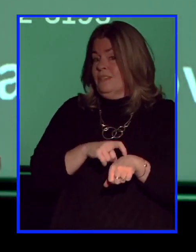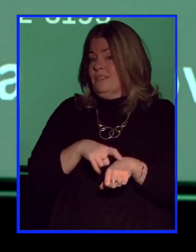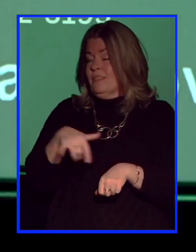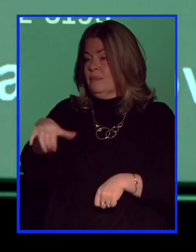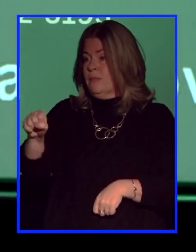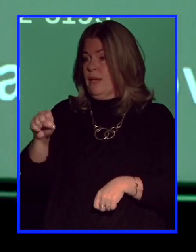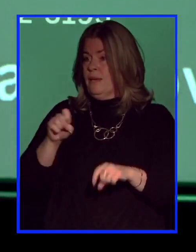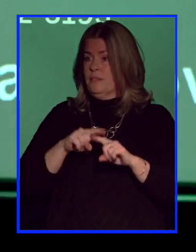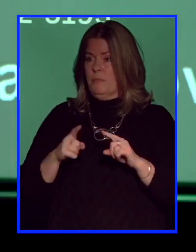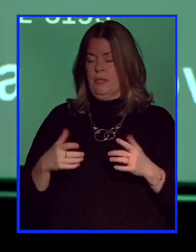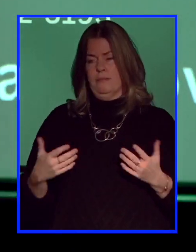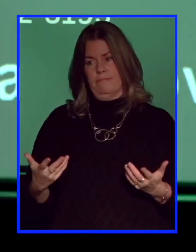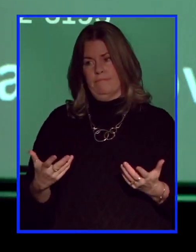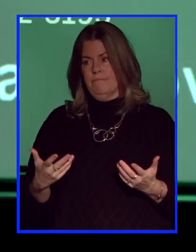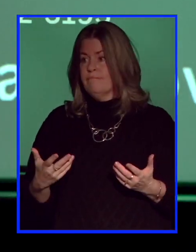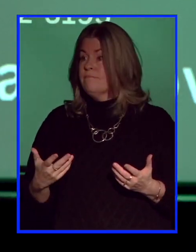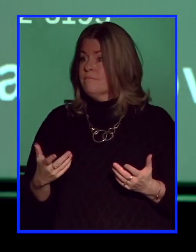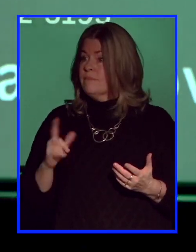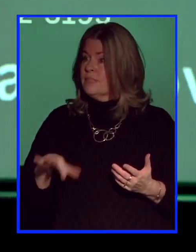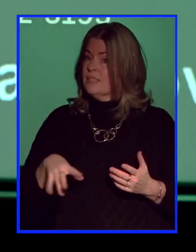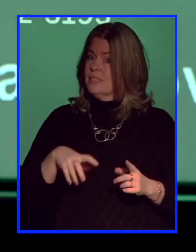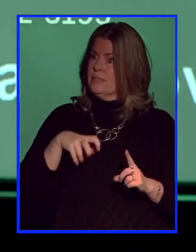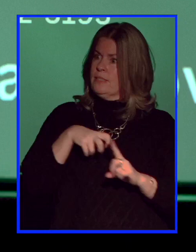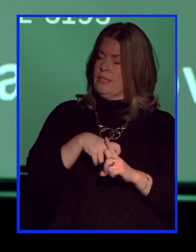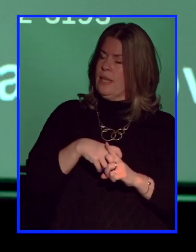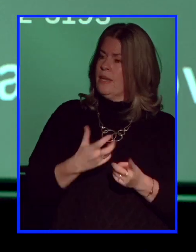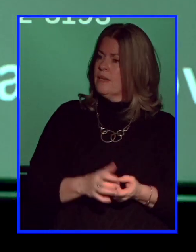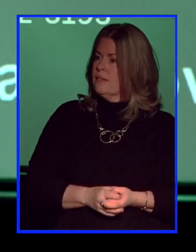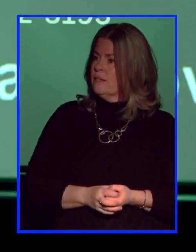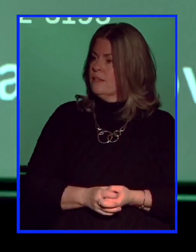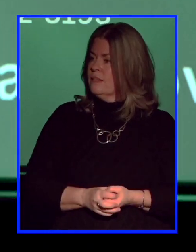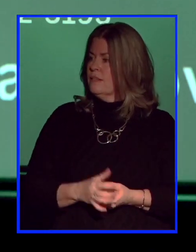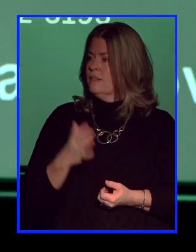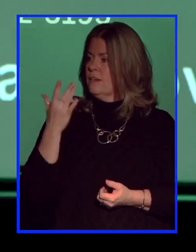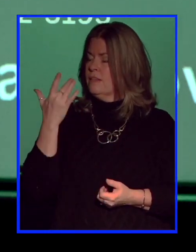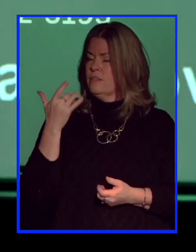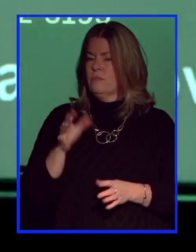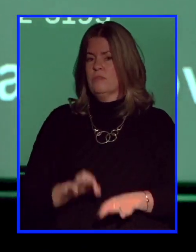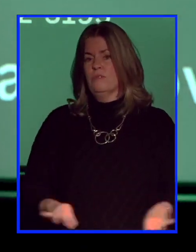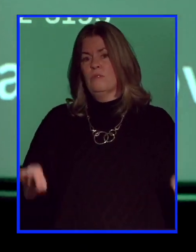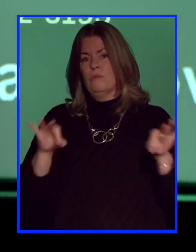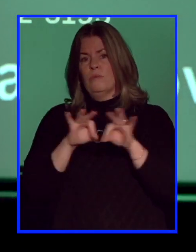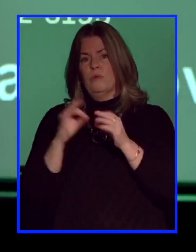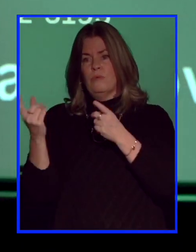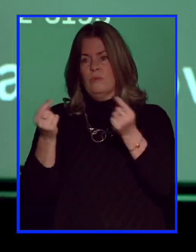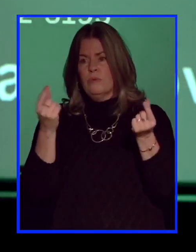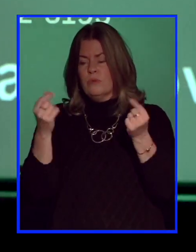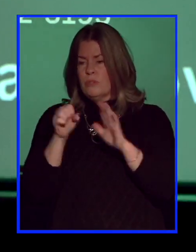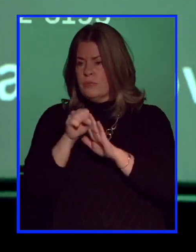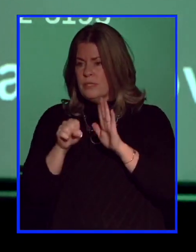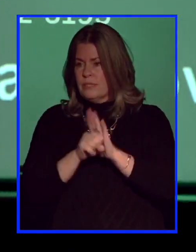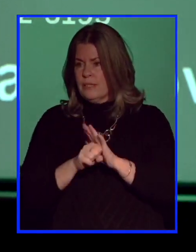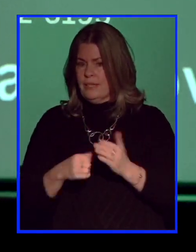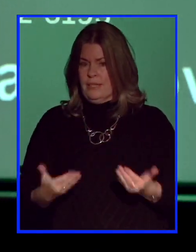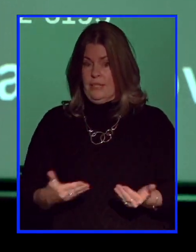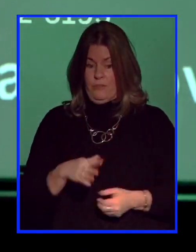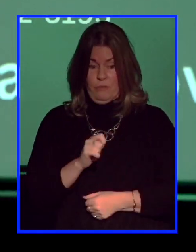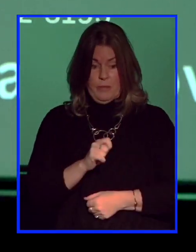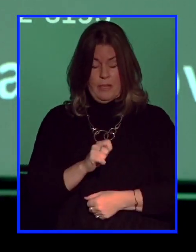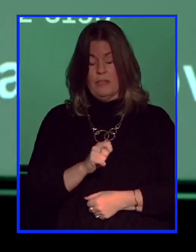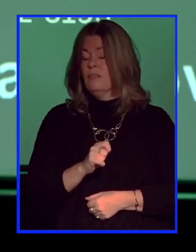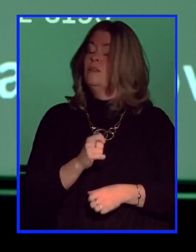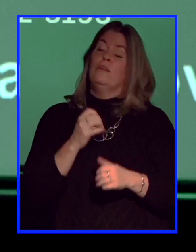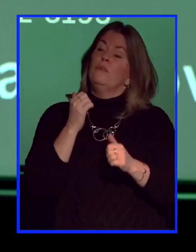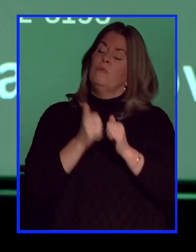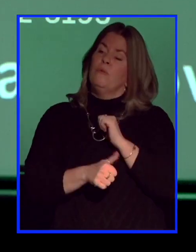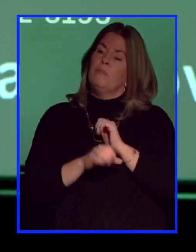But this is really an attack, and it's why it's so important what we do in the states. You saw with us in Vermont, we